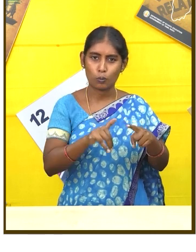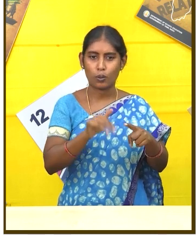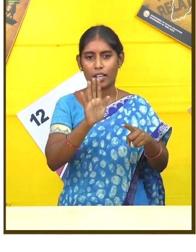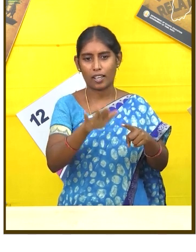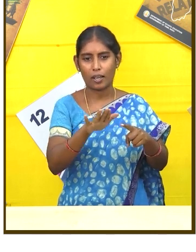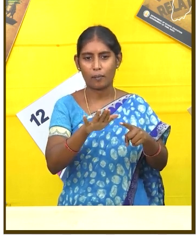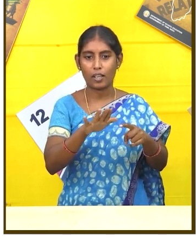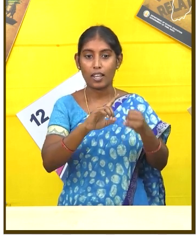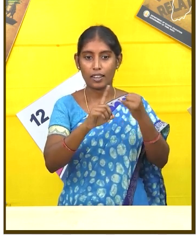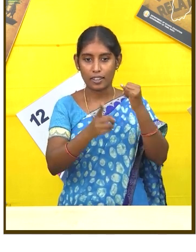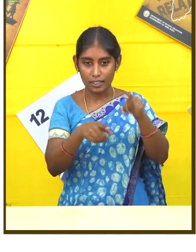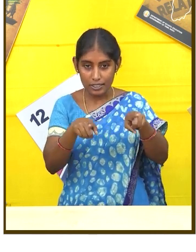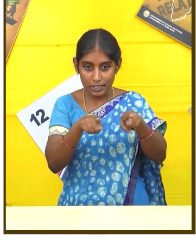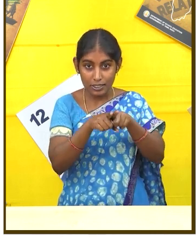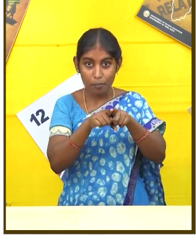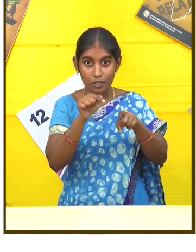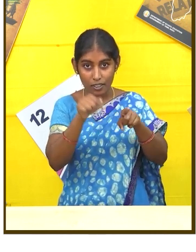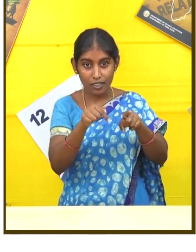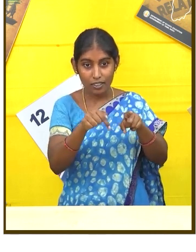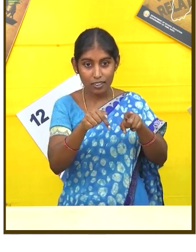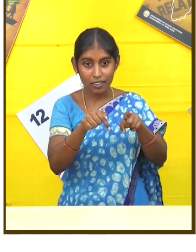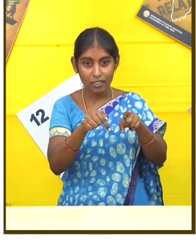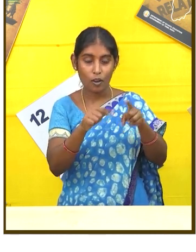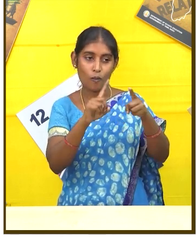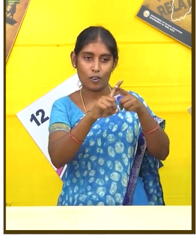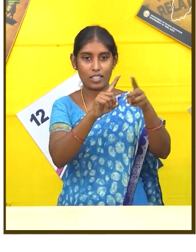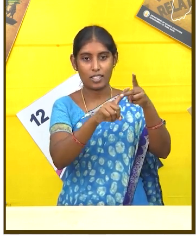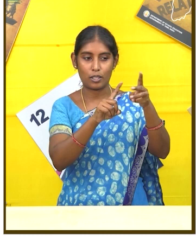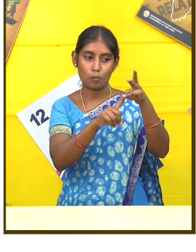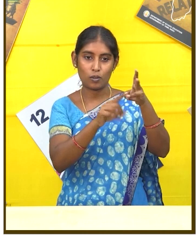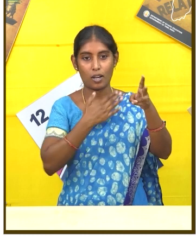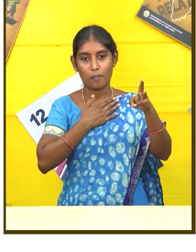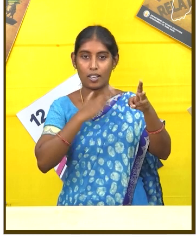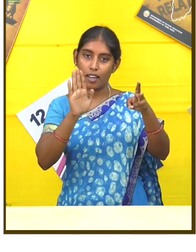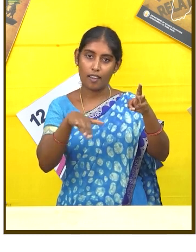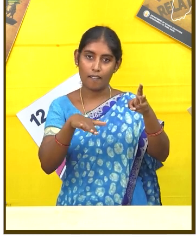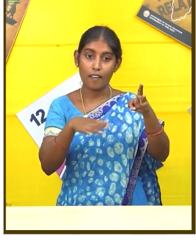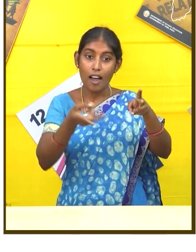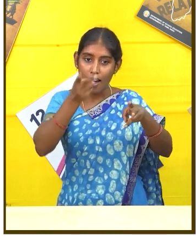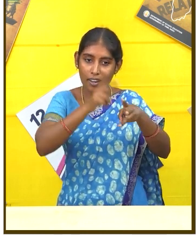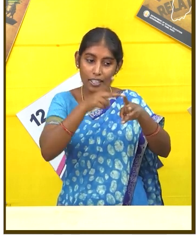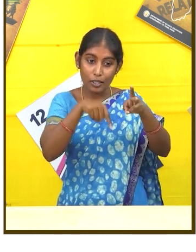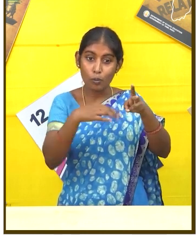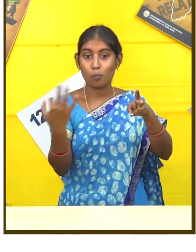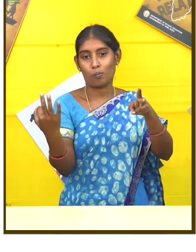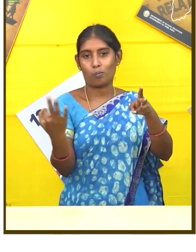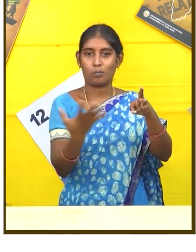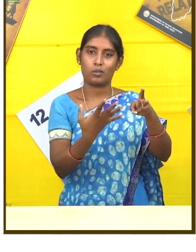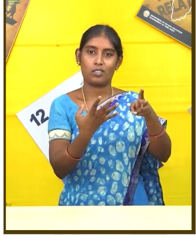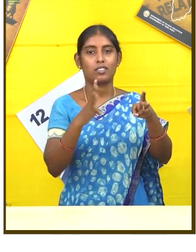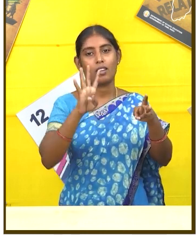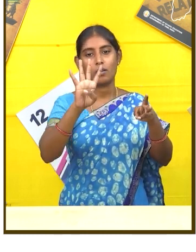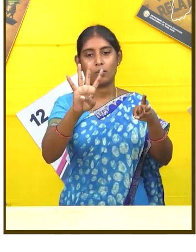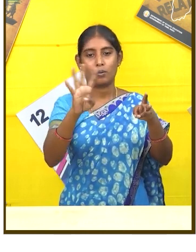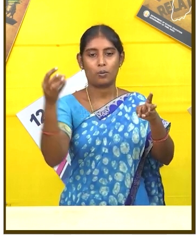and y. So take this also a new equation. Already we had 3 equations. So now being it's a new, you can give